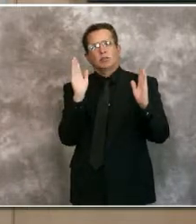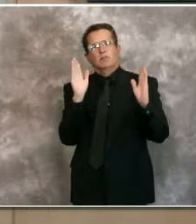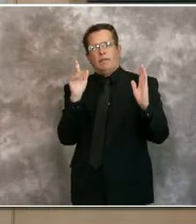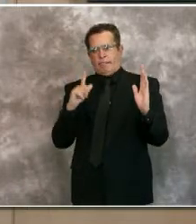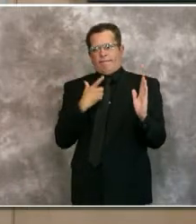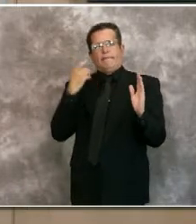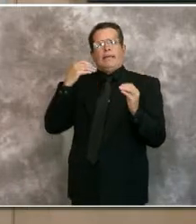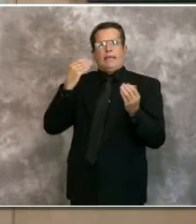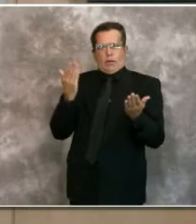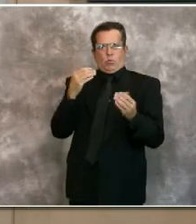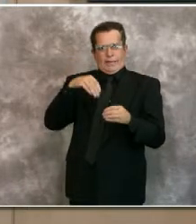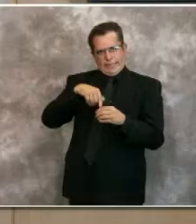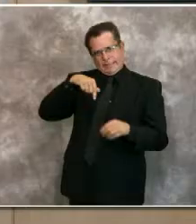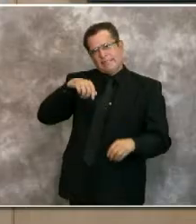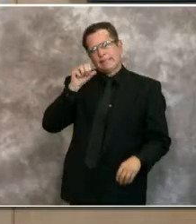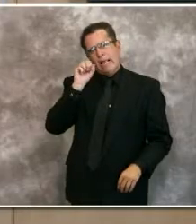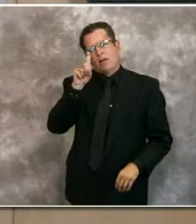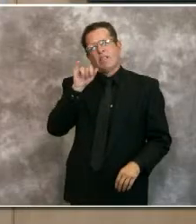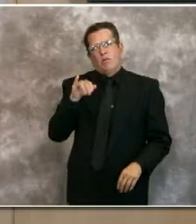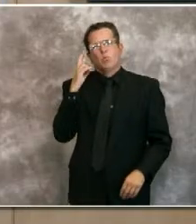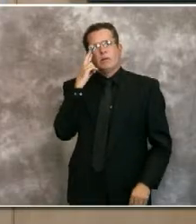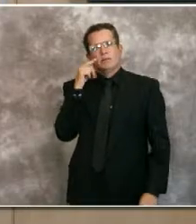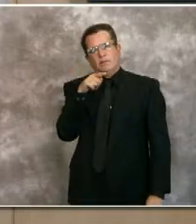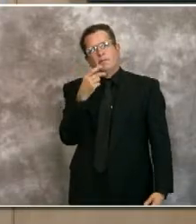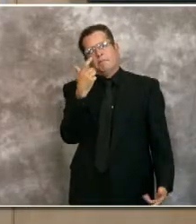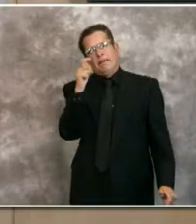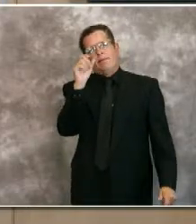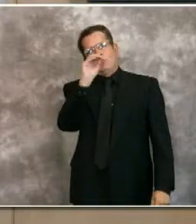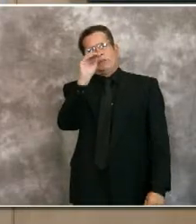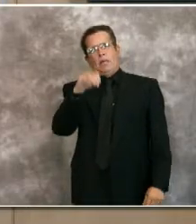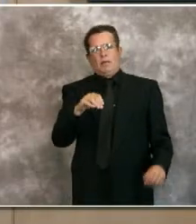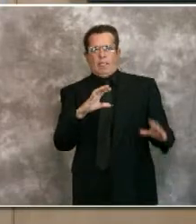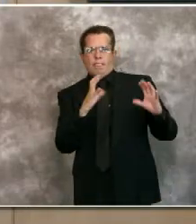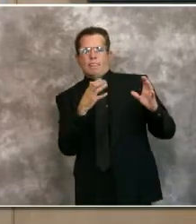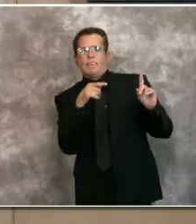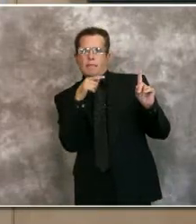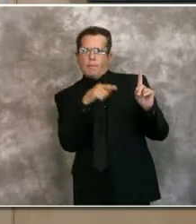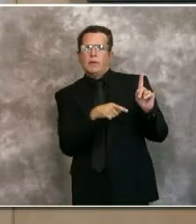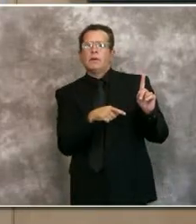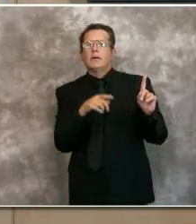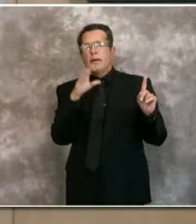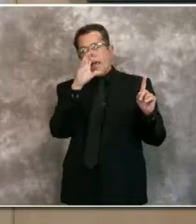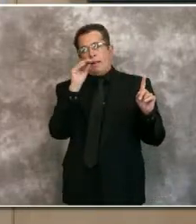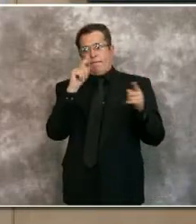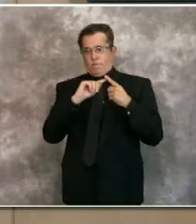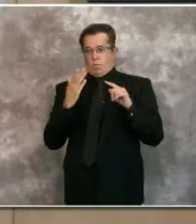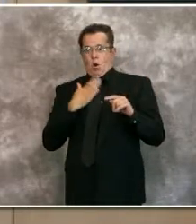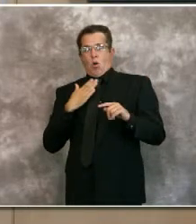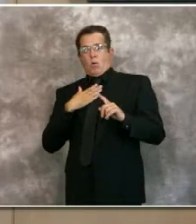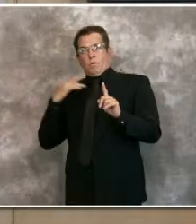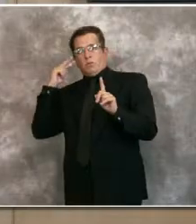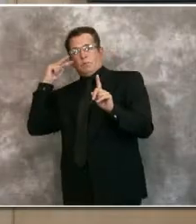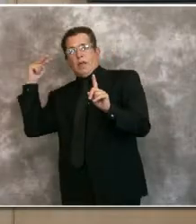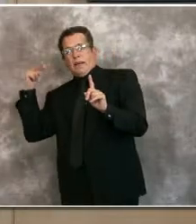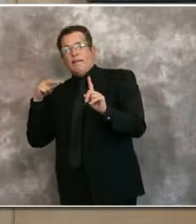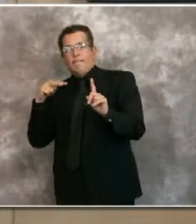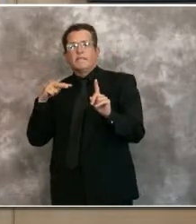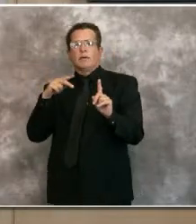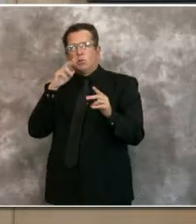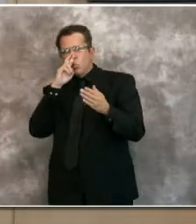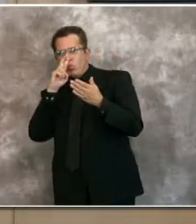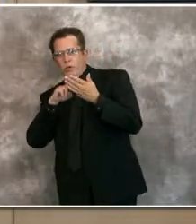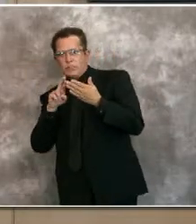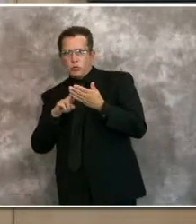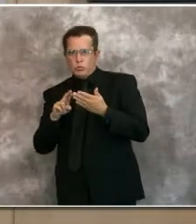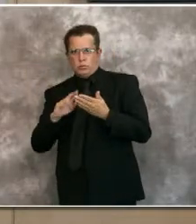is one contributor. It's, again, from the epidemiologic perspective, it's